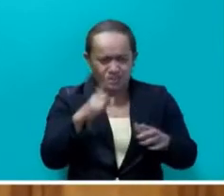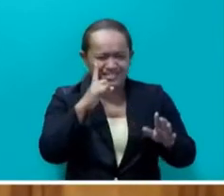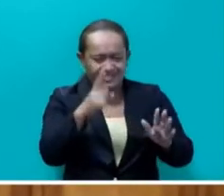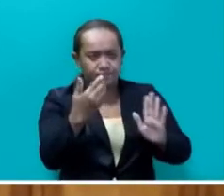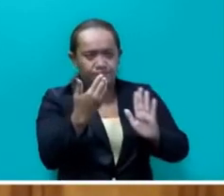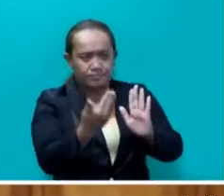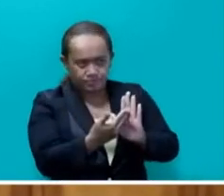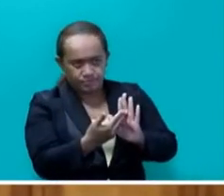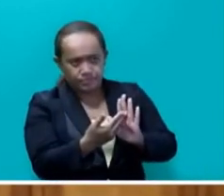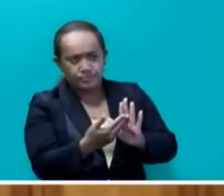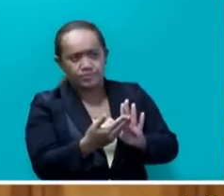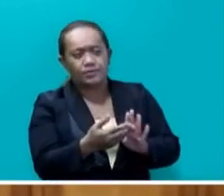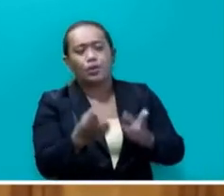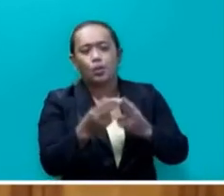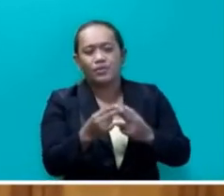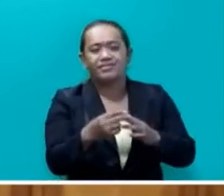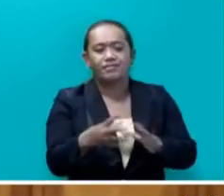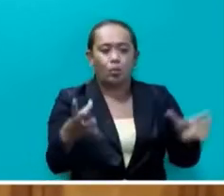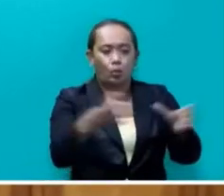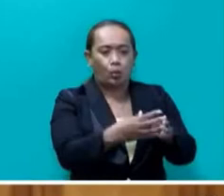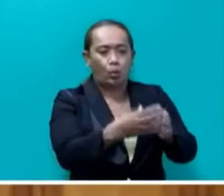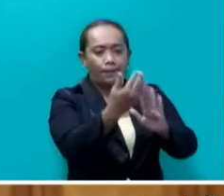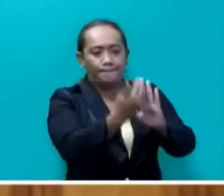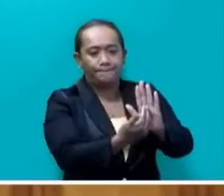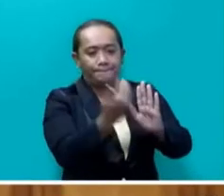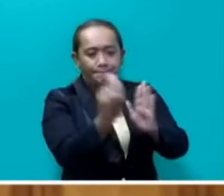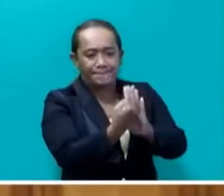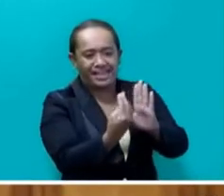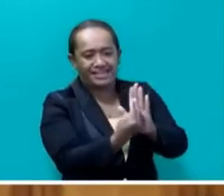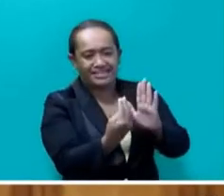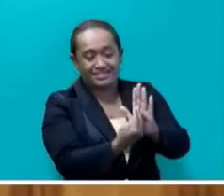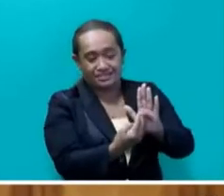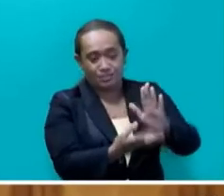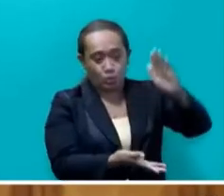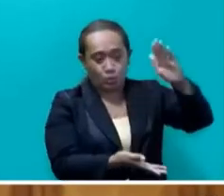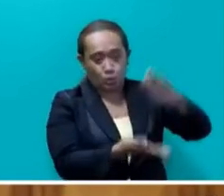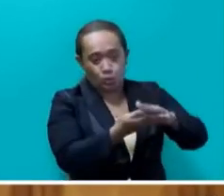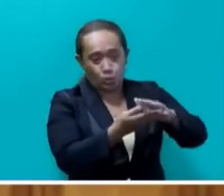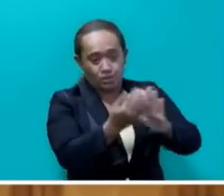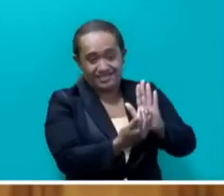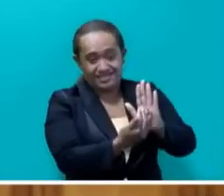with this bundle of bills that we are debating at this hour.